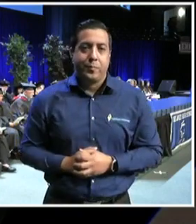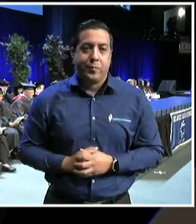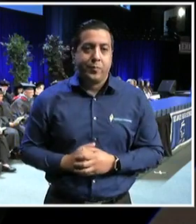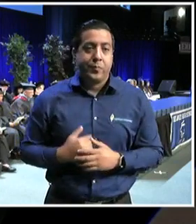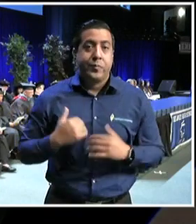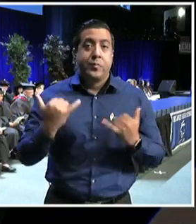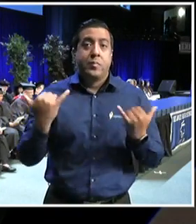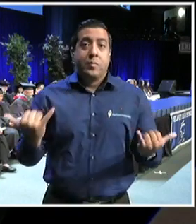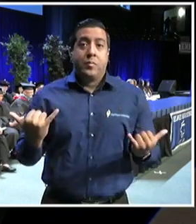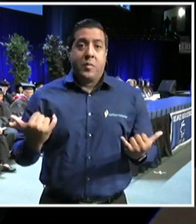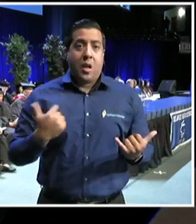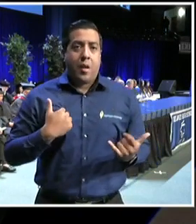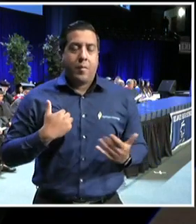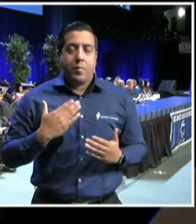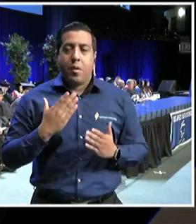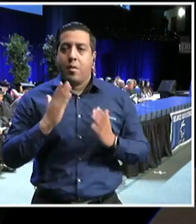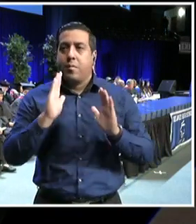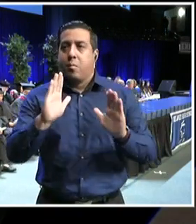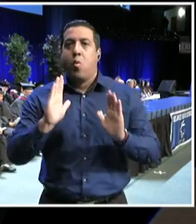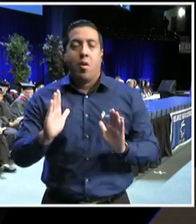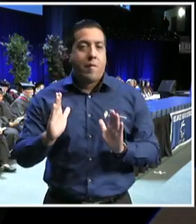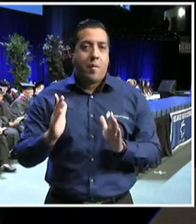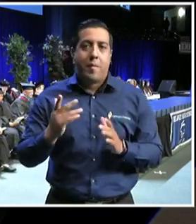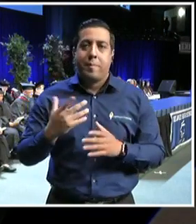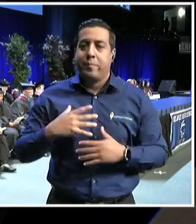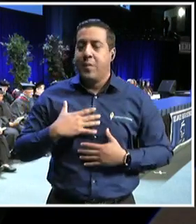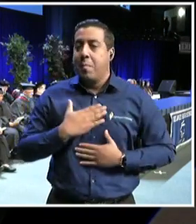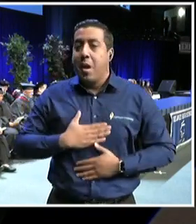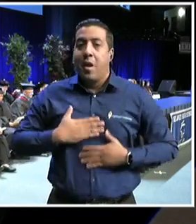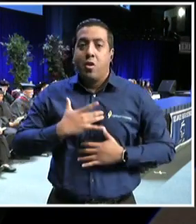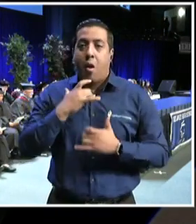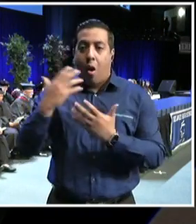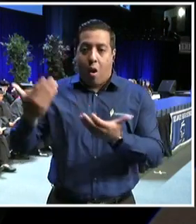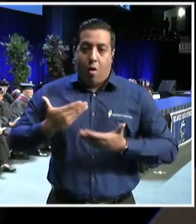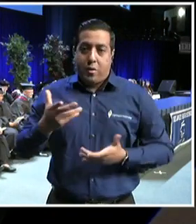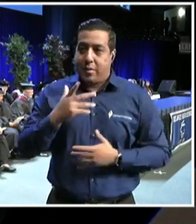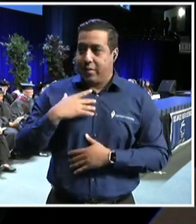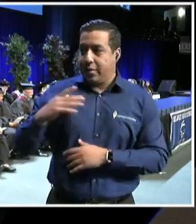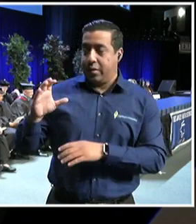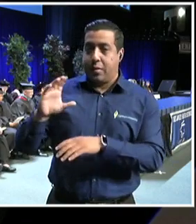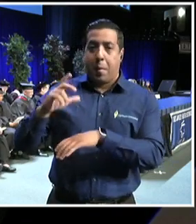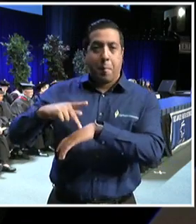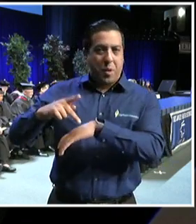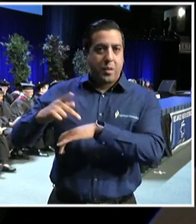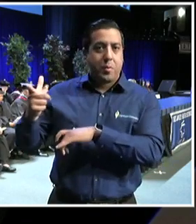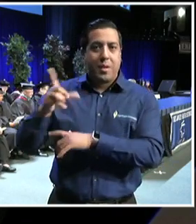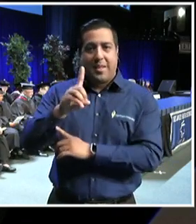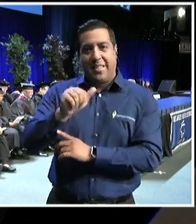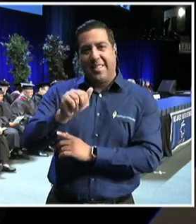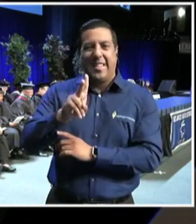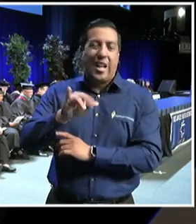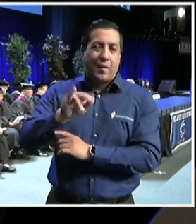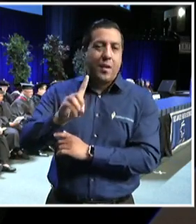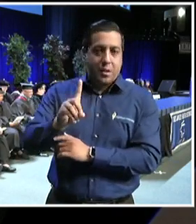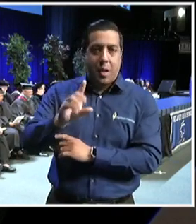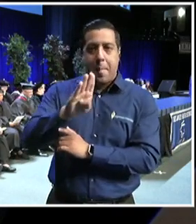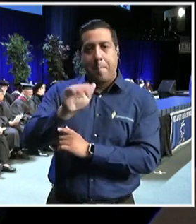Now, I have the greatest pleasure and honor to introduce our campus principal, Mr. David Baxter.